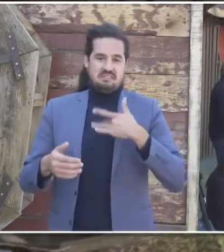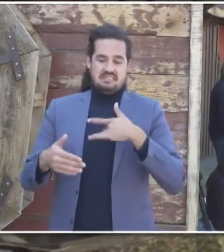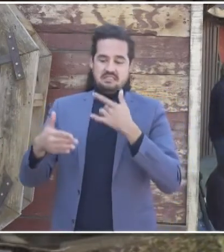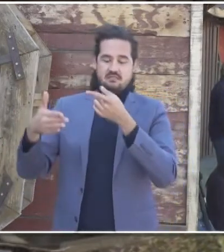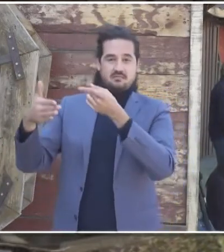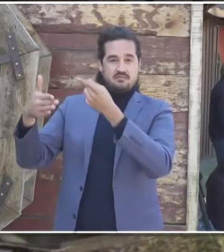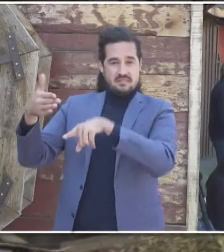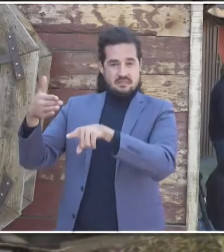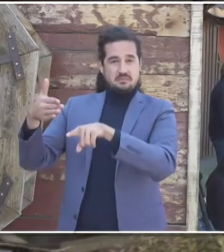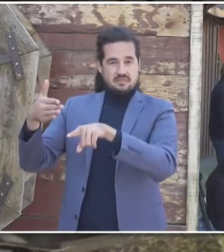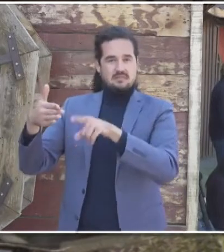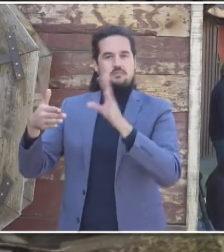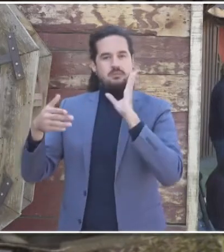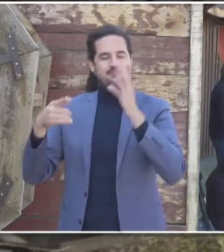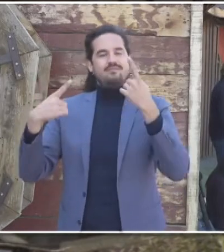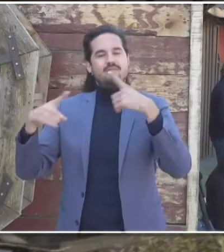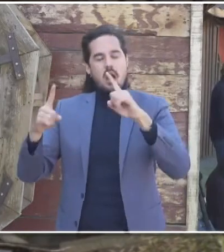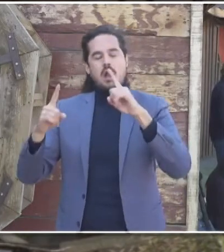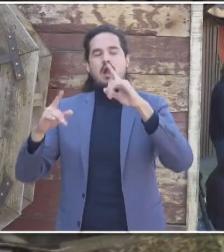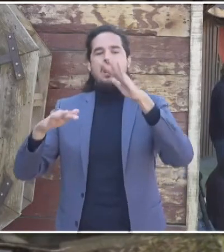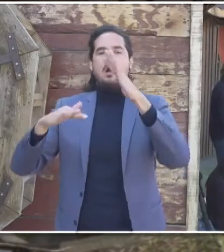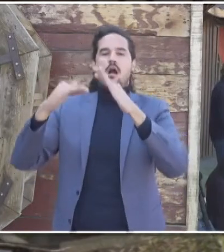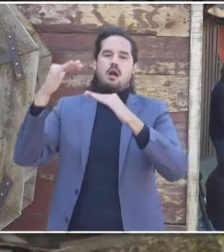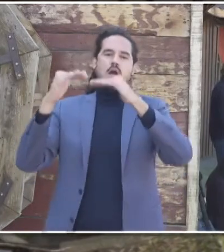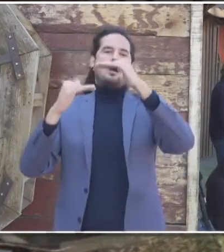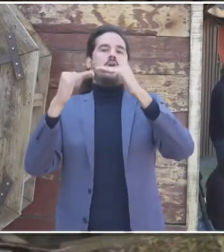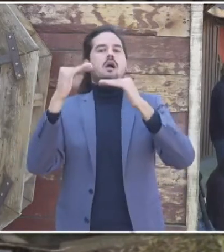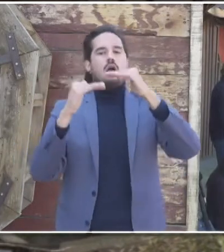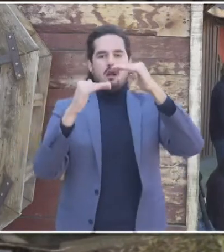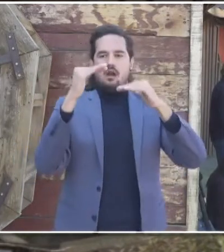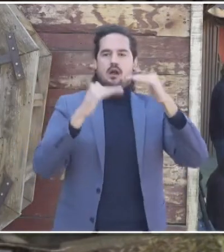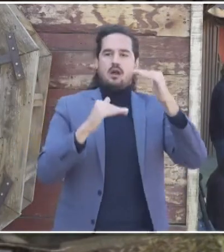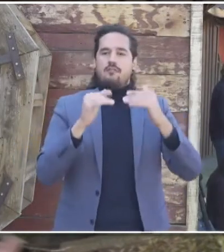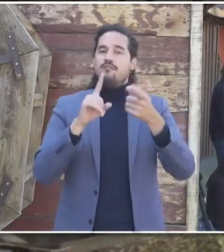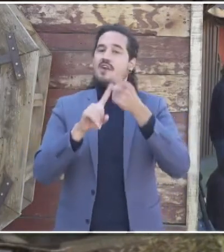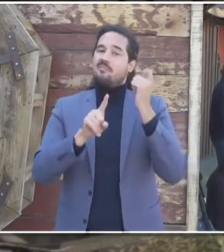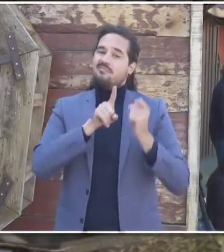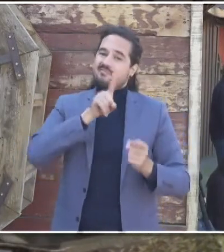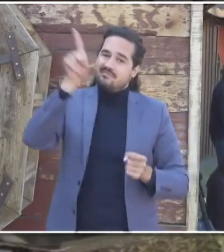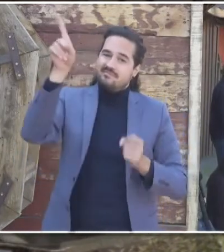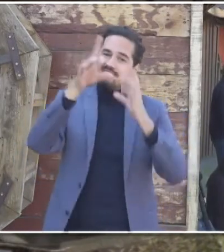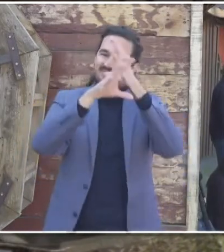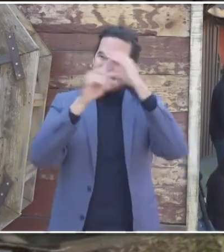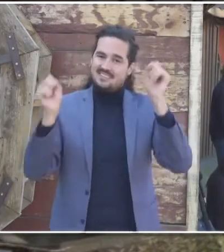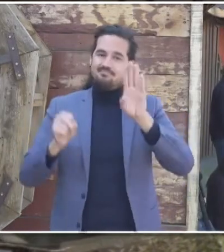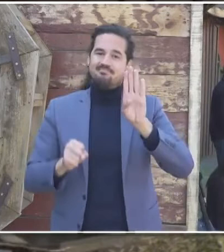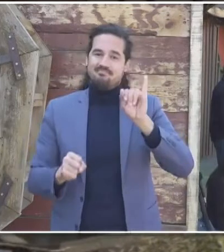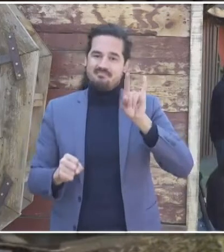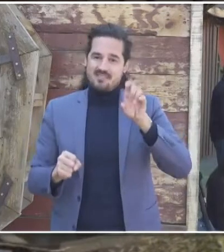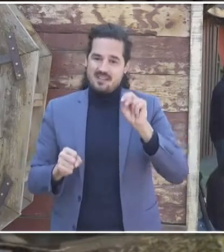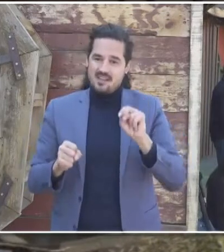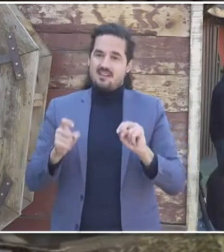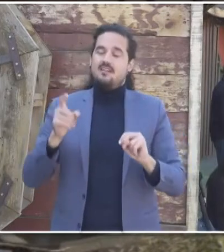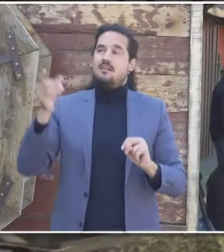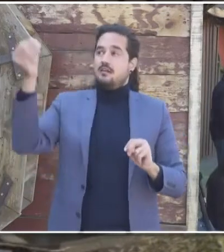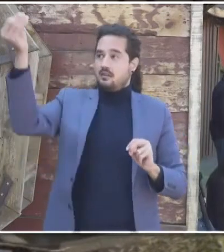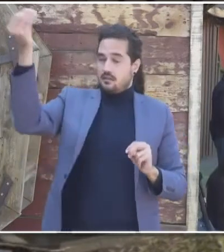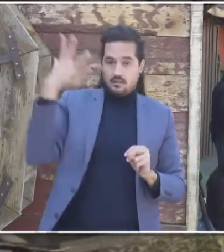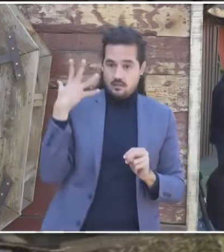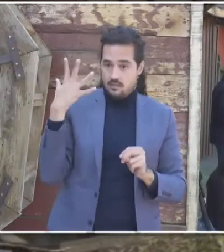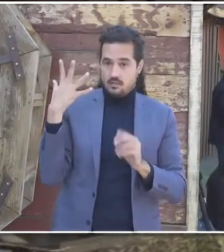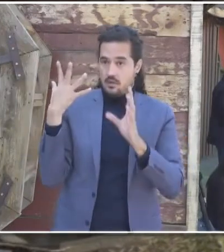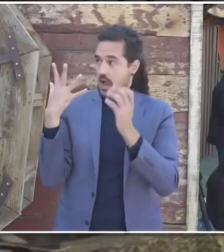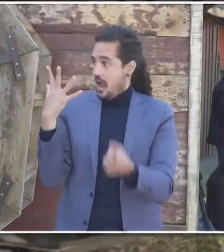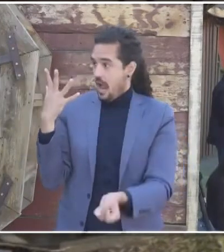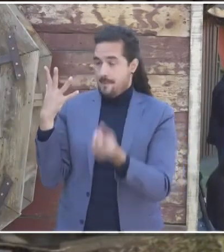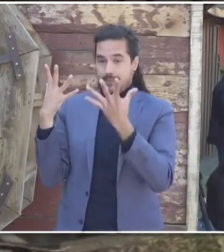Biden administration. But this is dynamic. And as you know well, we've had fits and starts over the course of the last few months. There